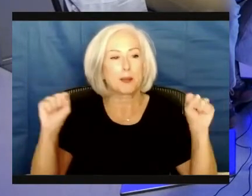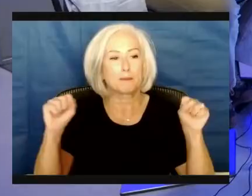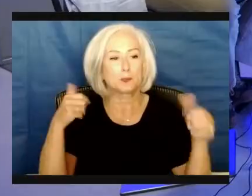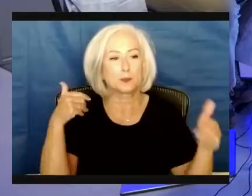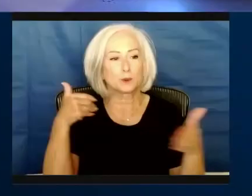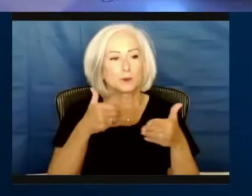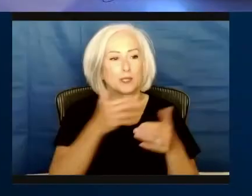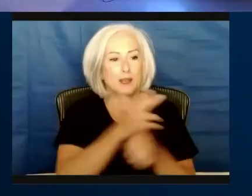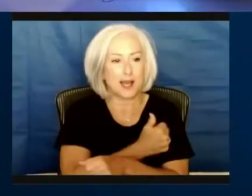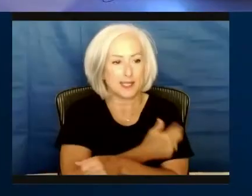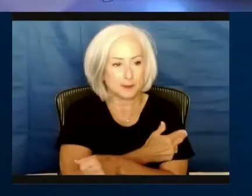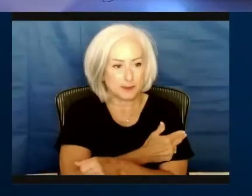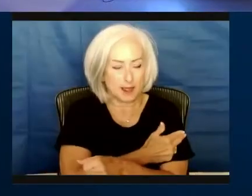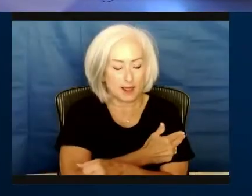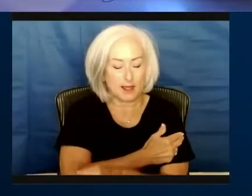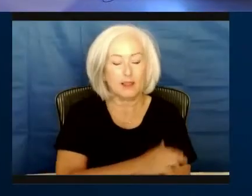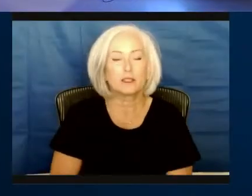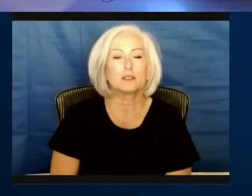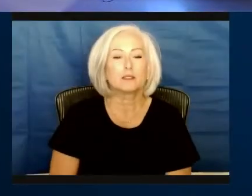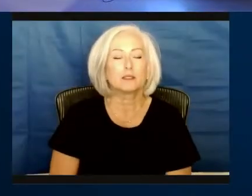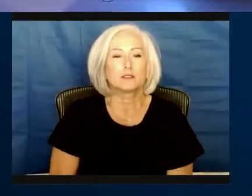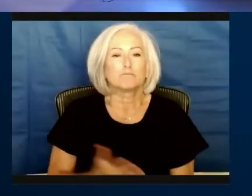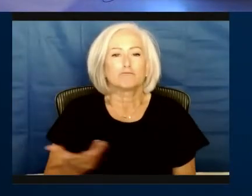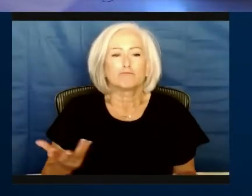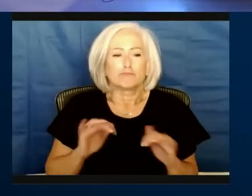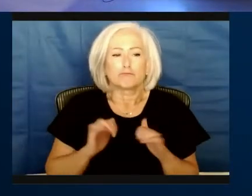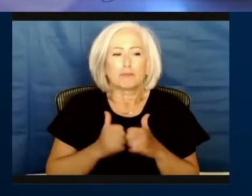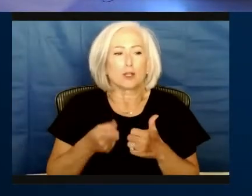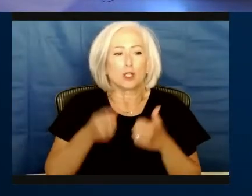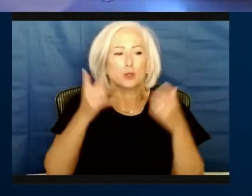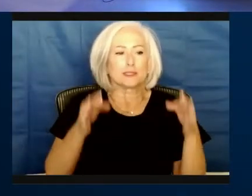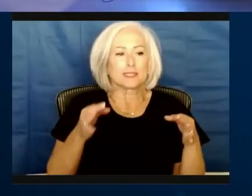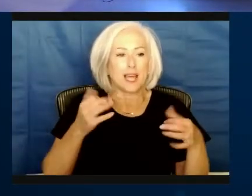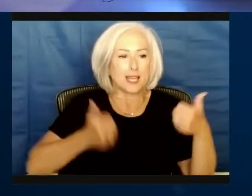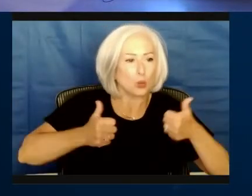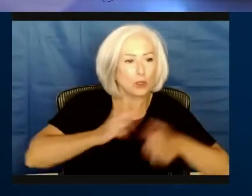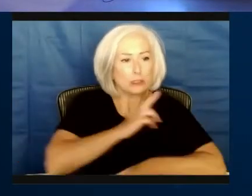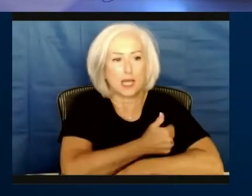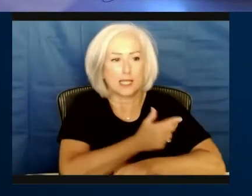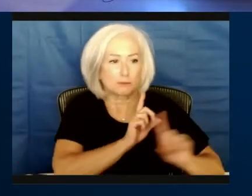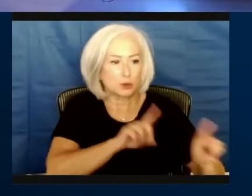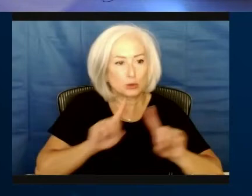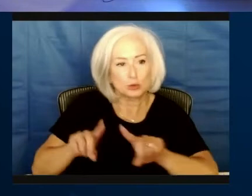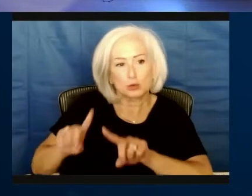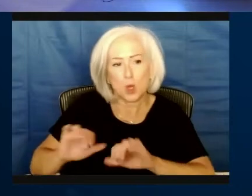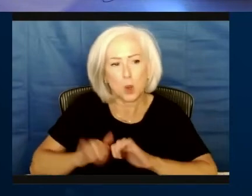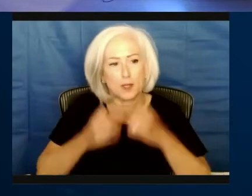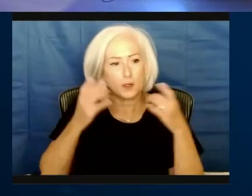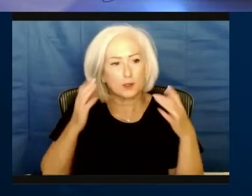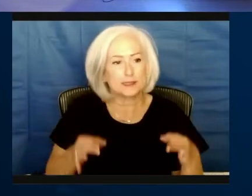our guests. But how do you guys determine what hospitals to take people to?